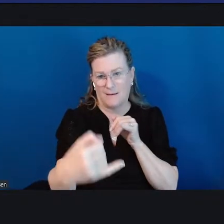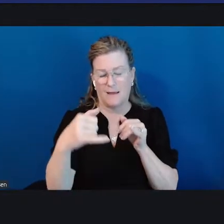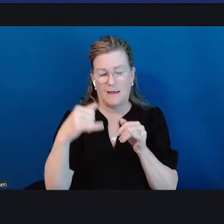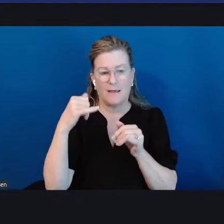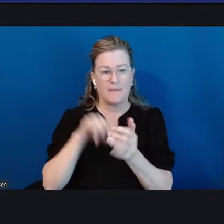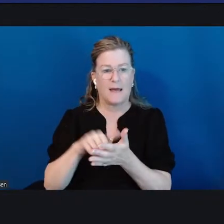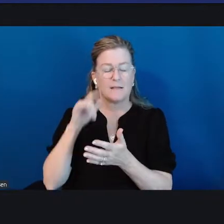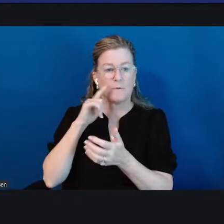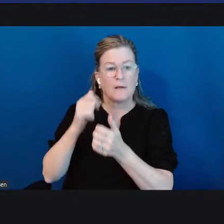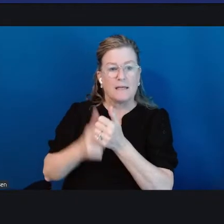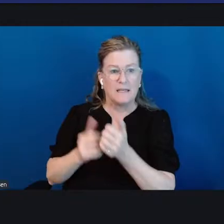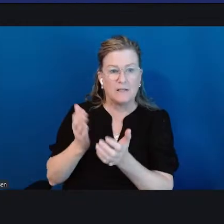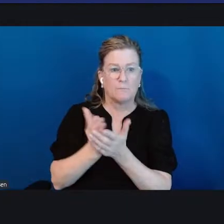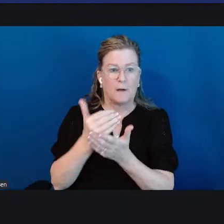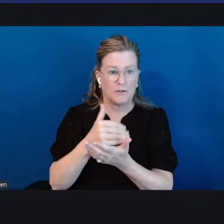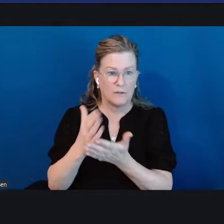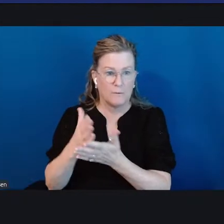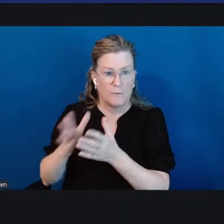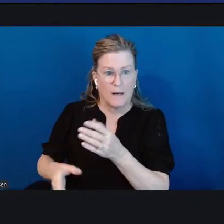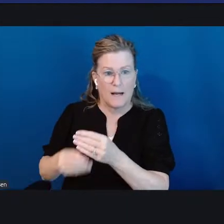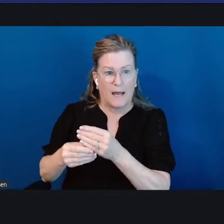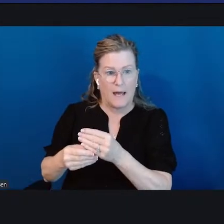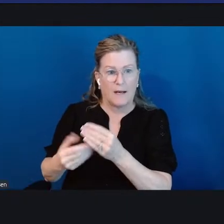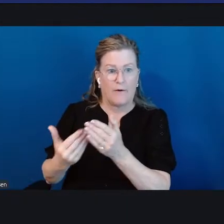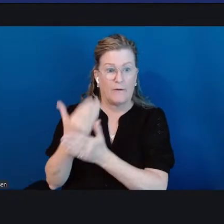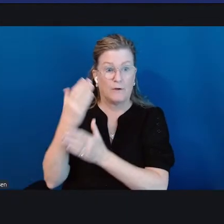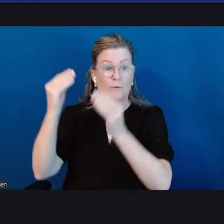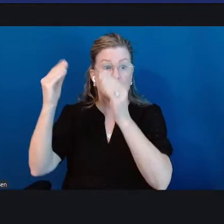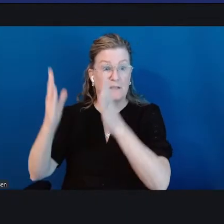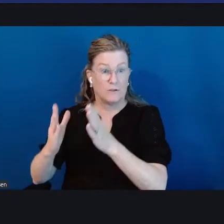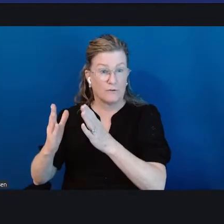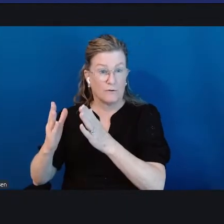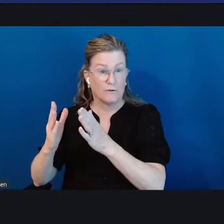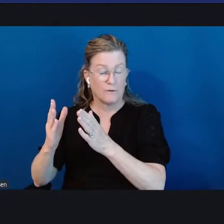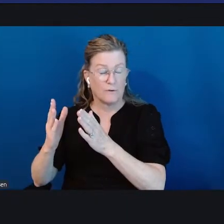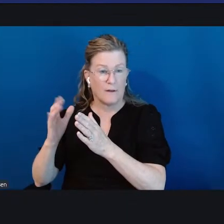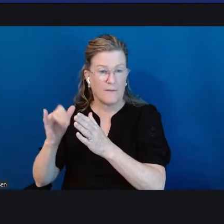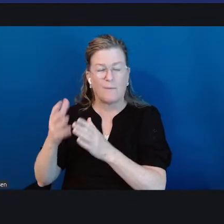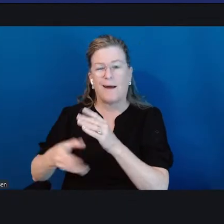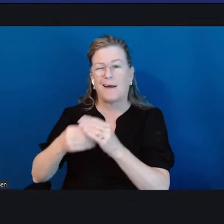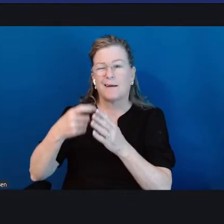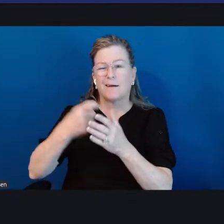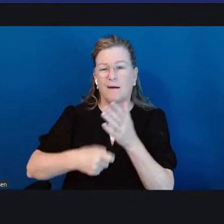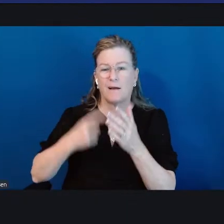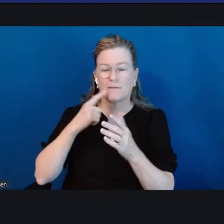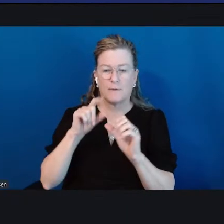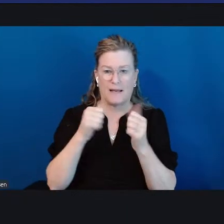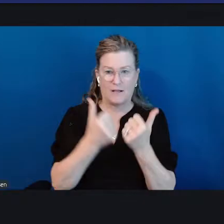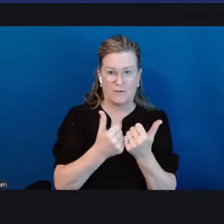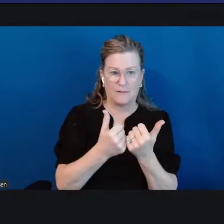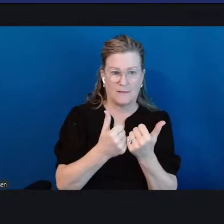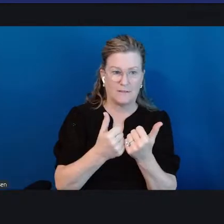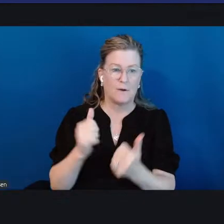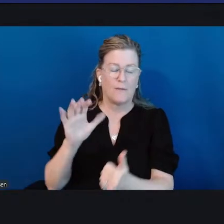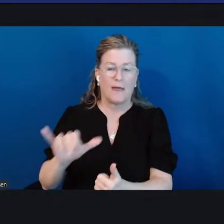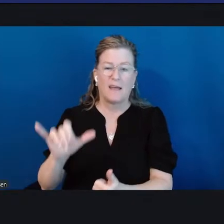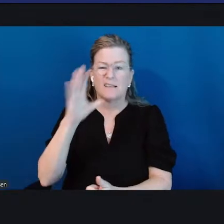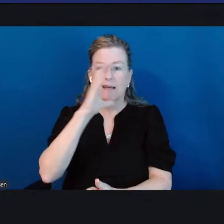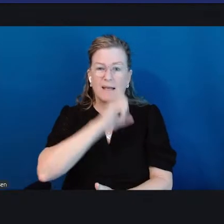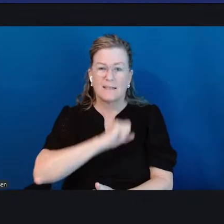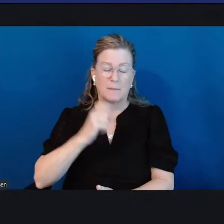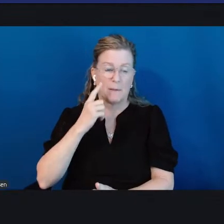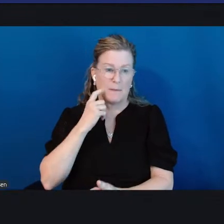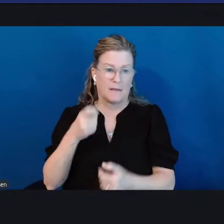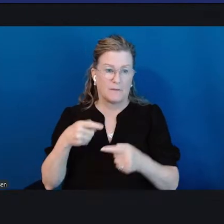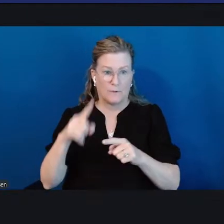individual budget that would add a new teacher that would add a cost to the agency. So it's an estimate because throughout the